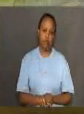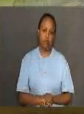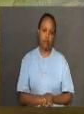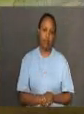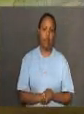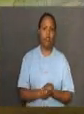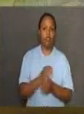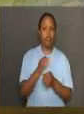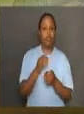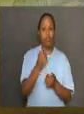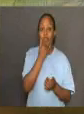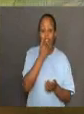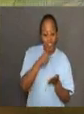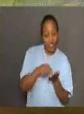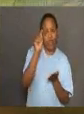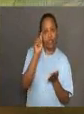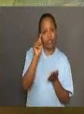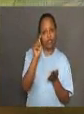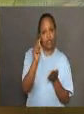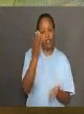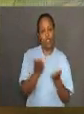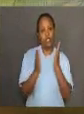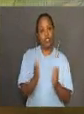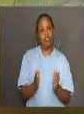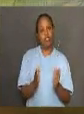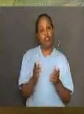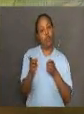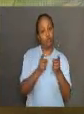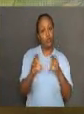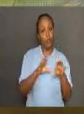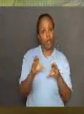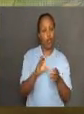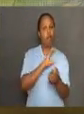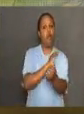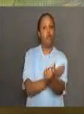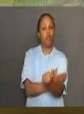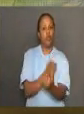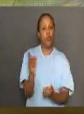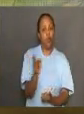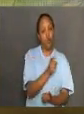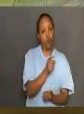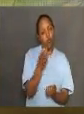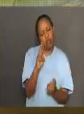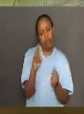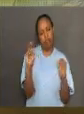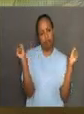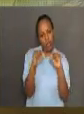Corrective justice controls harmful use of power or aggression.